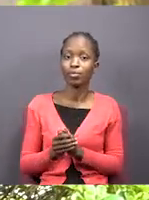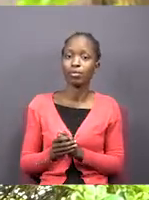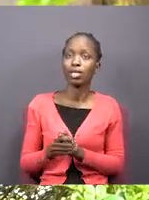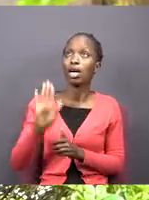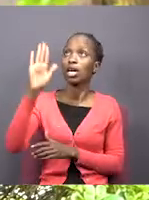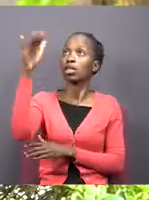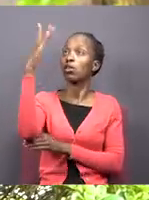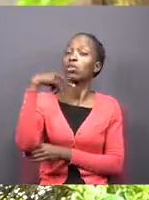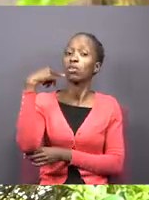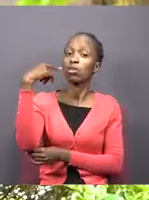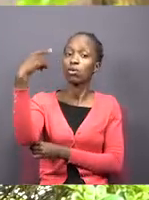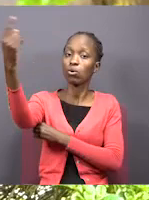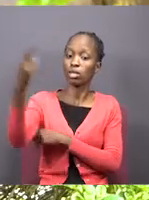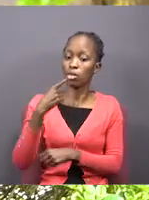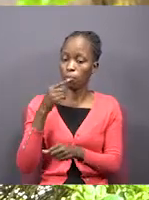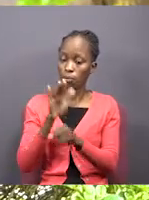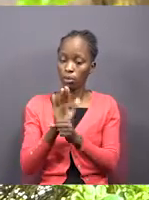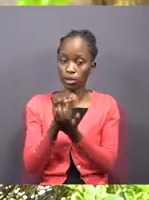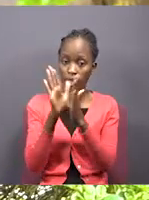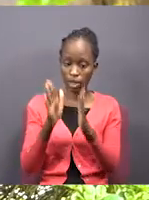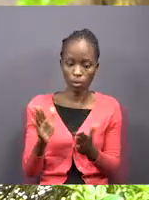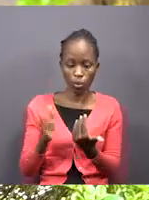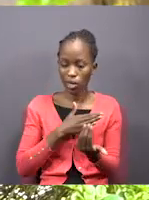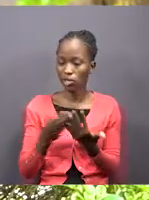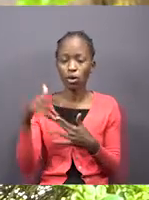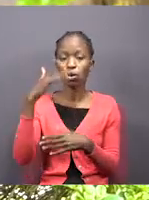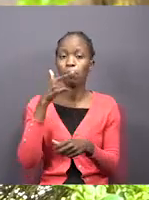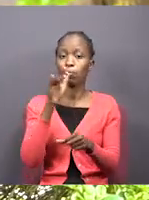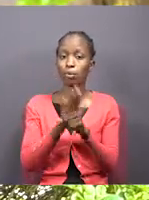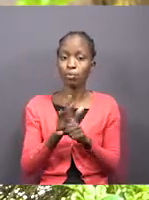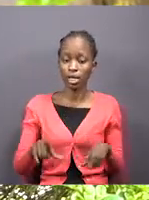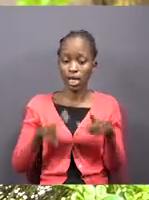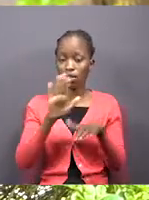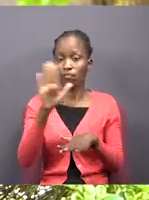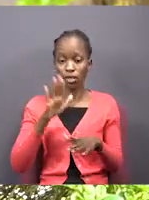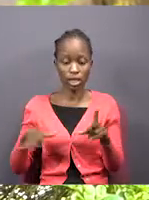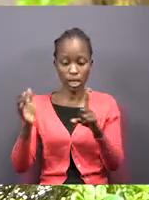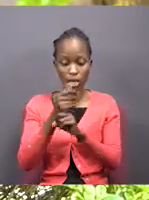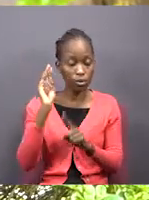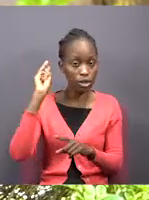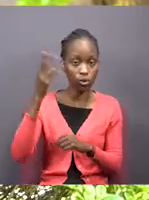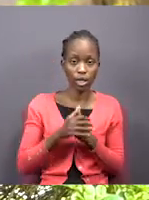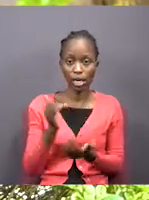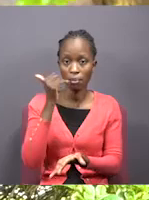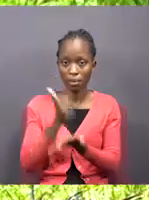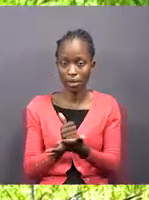He is a God of his word, a promise keeper. Whatever he promised in your life, he will fulfill it. Amen? Amen.